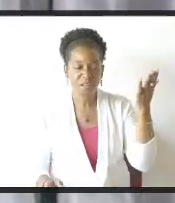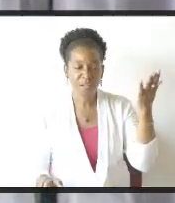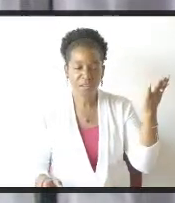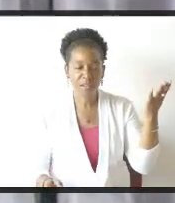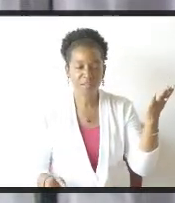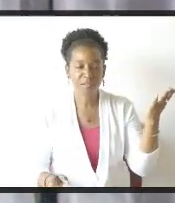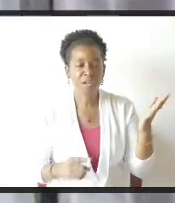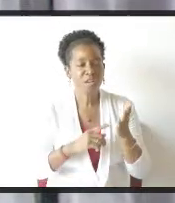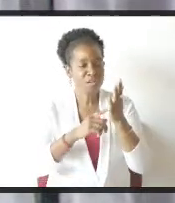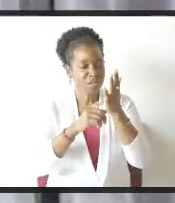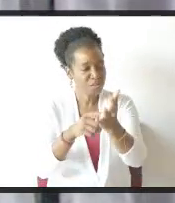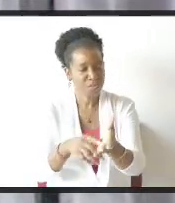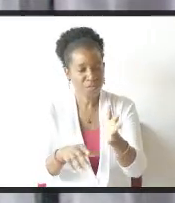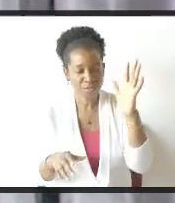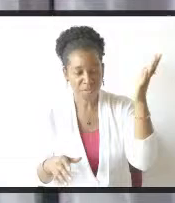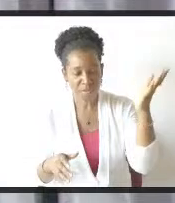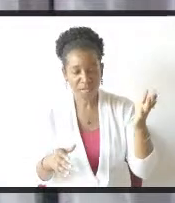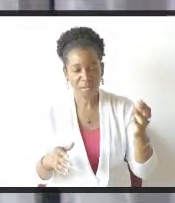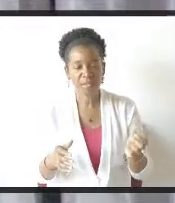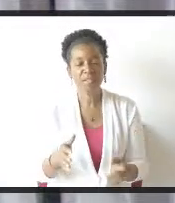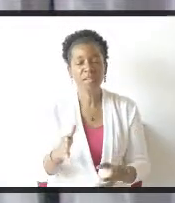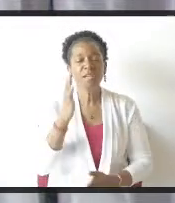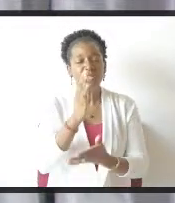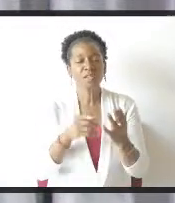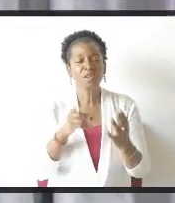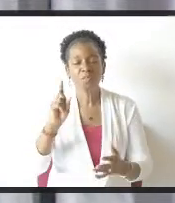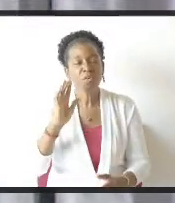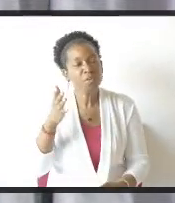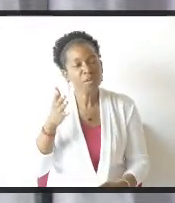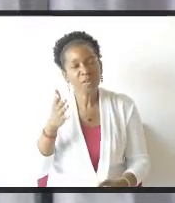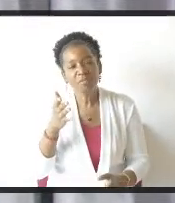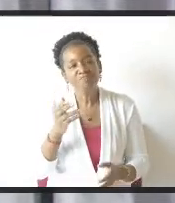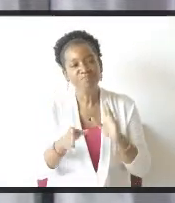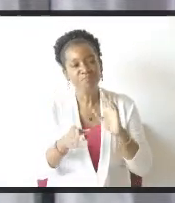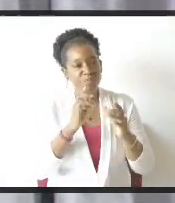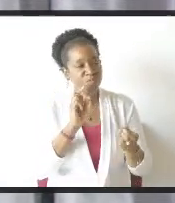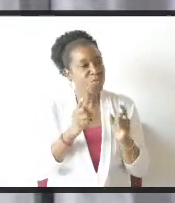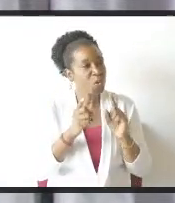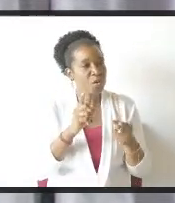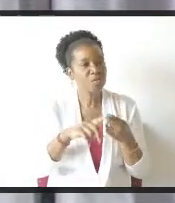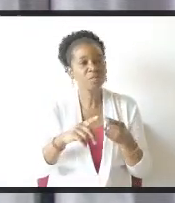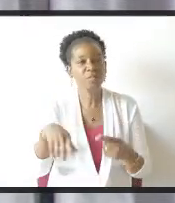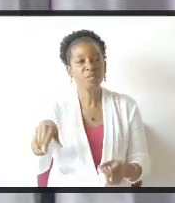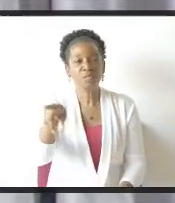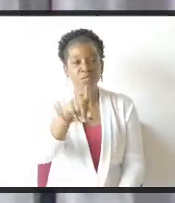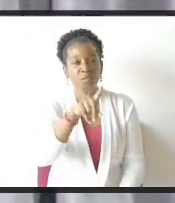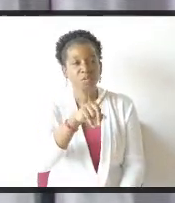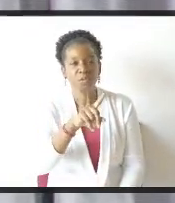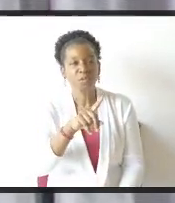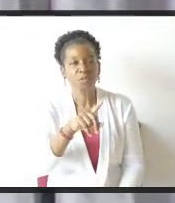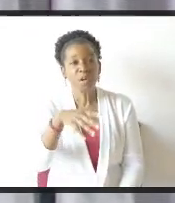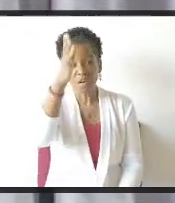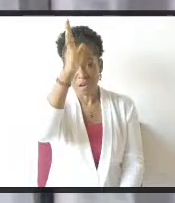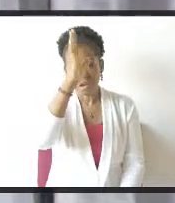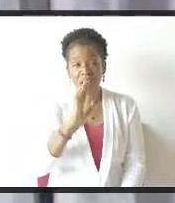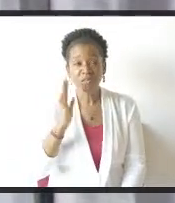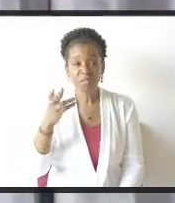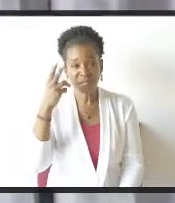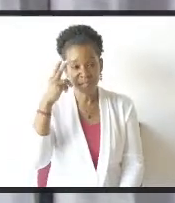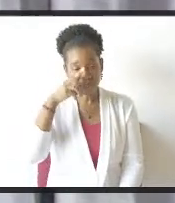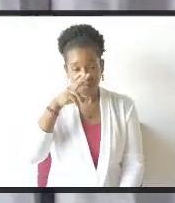Just slip it up where you are. God will see it. I will see it. I pray for